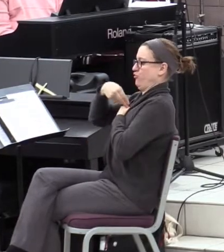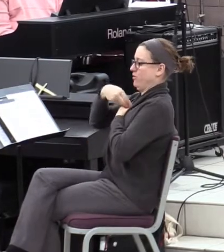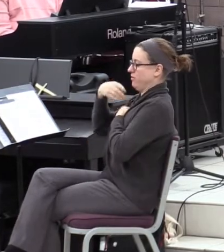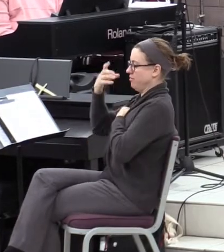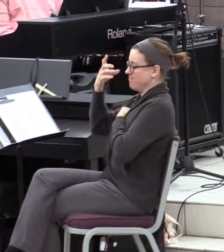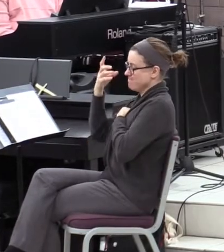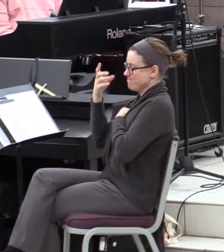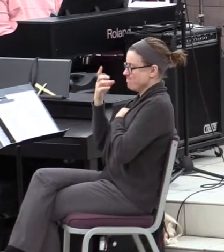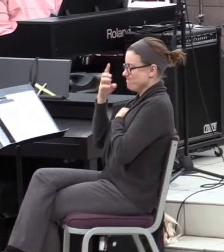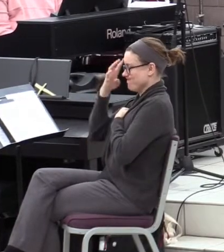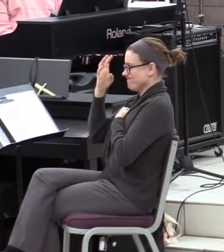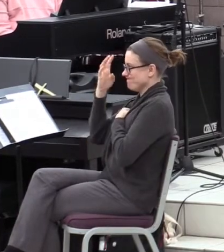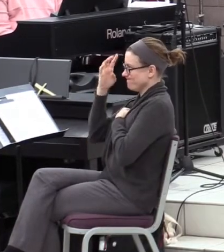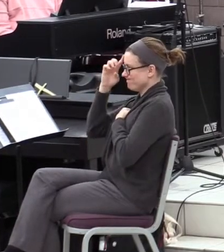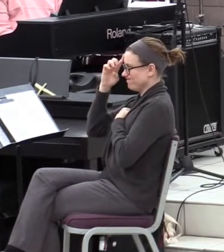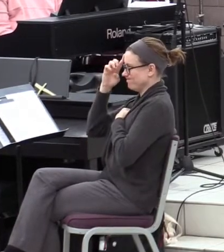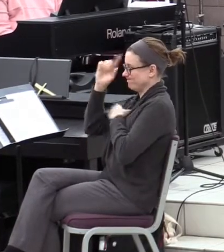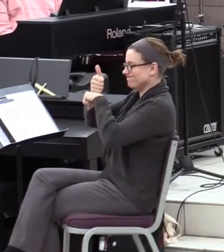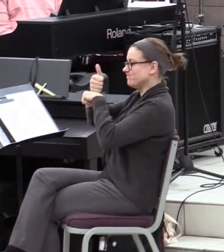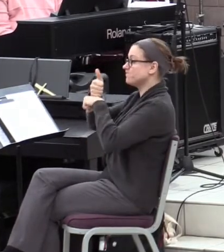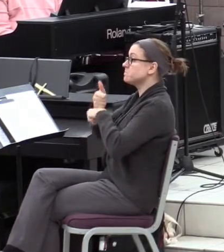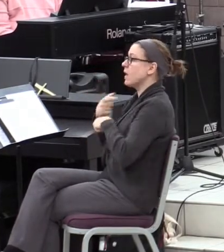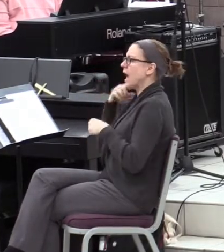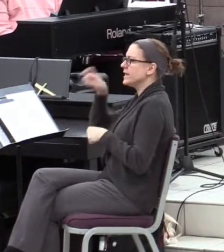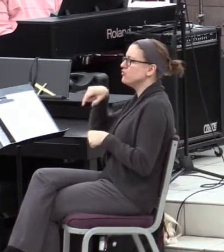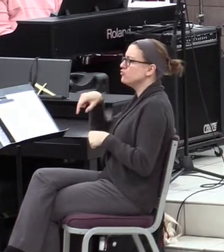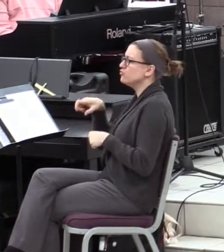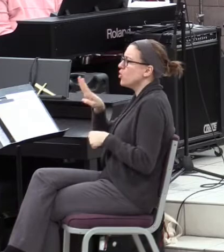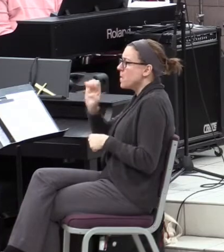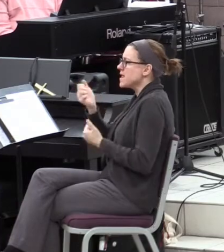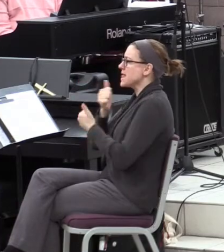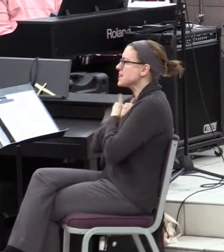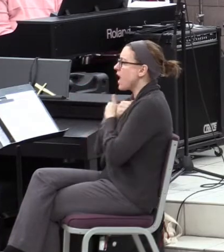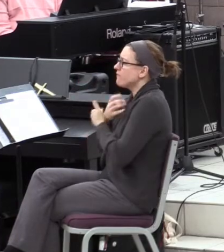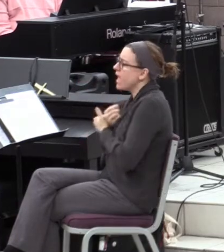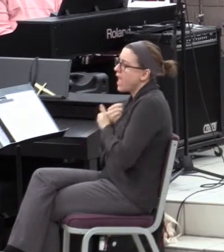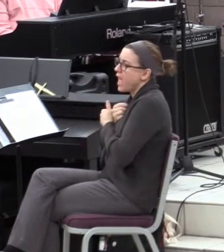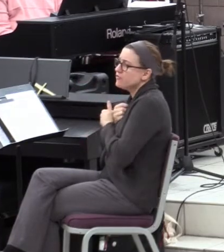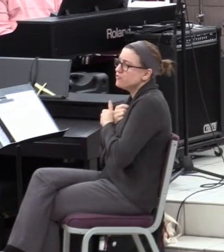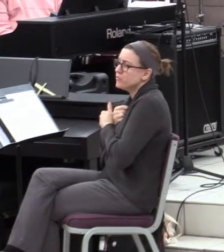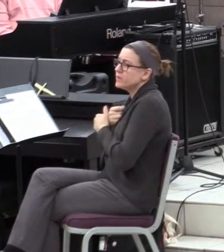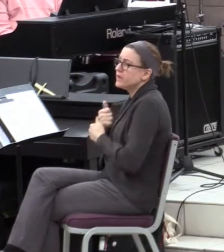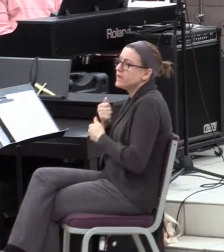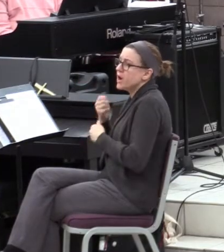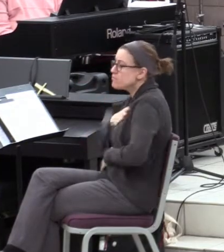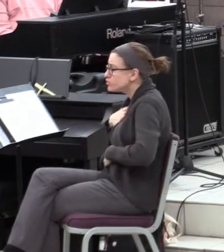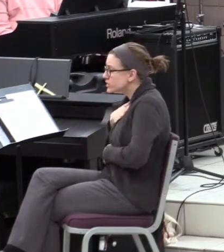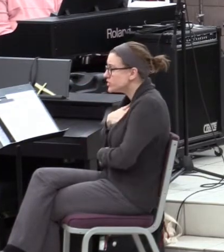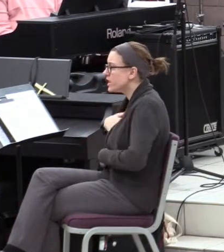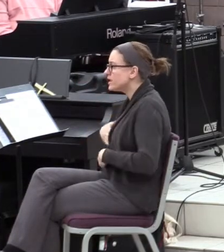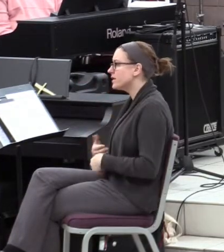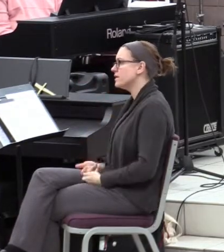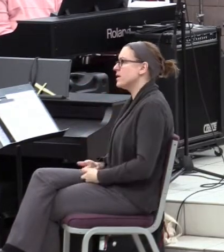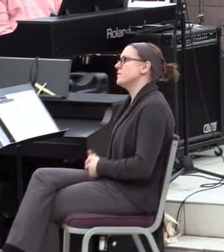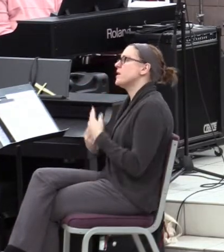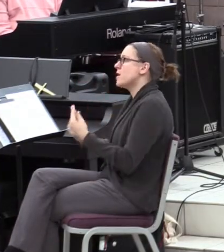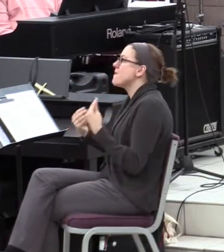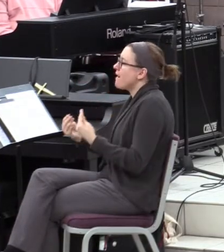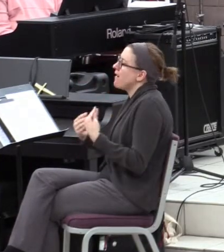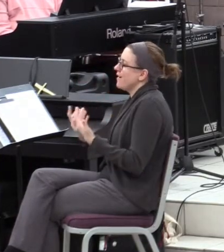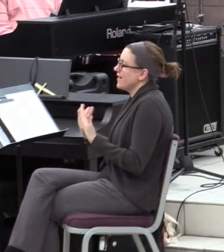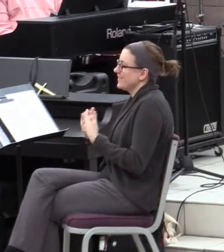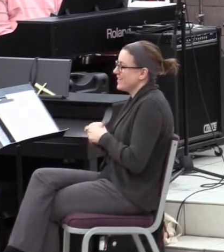I need to be loved. I need to be appreciated. Come on, y'all.